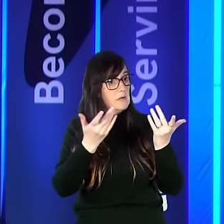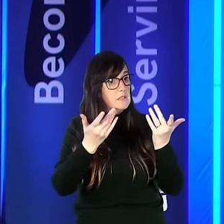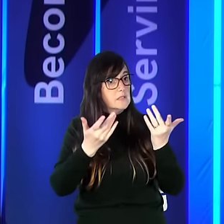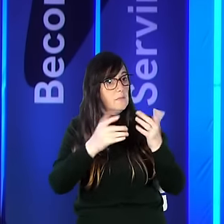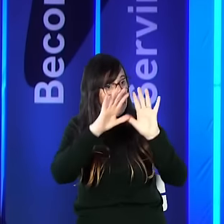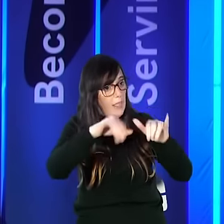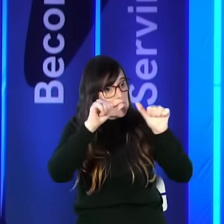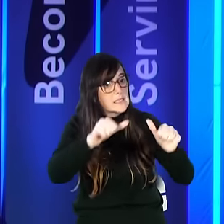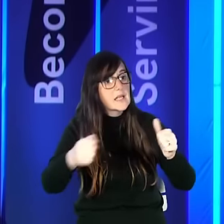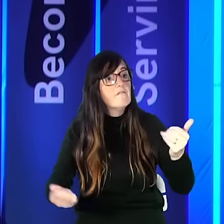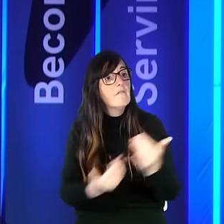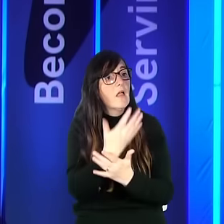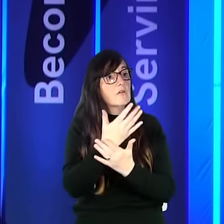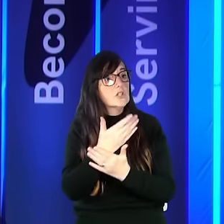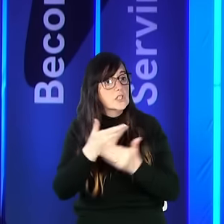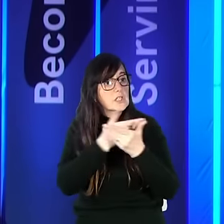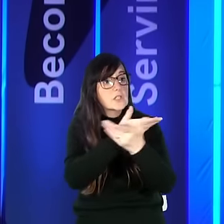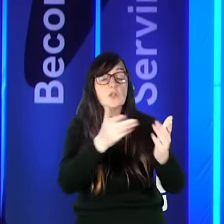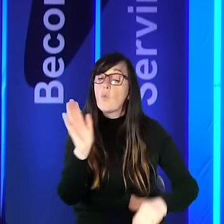to all.